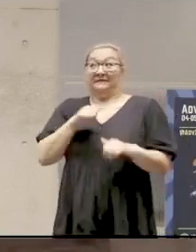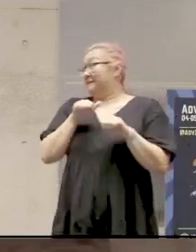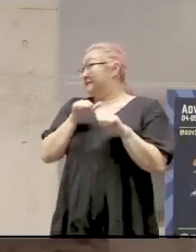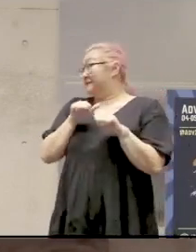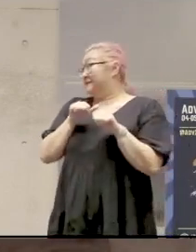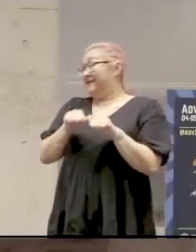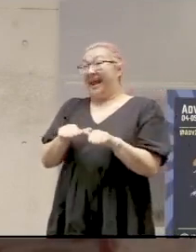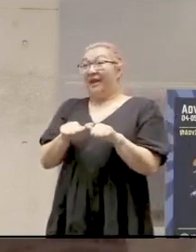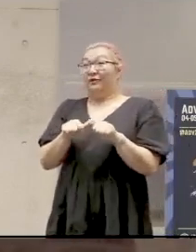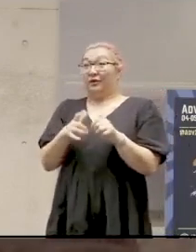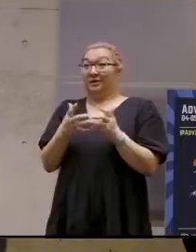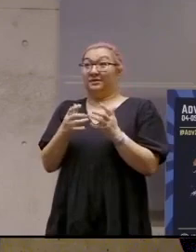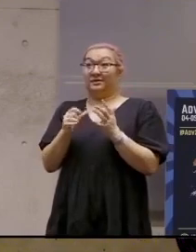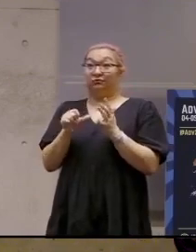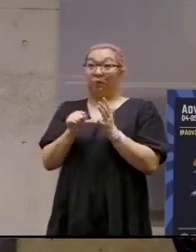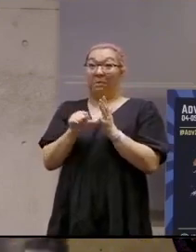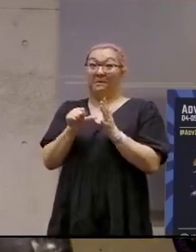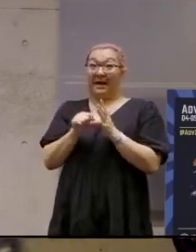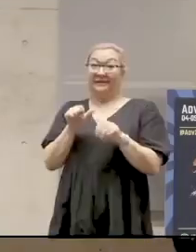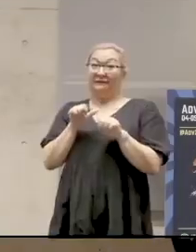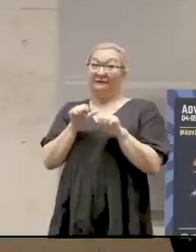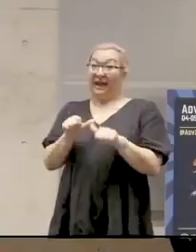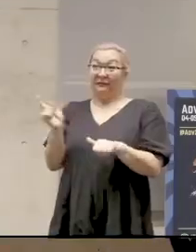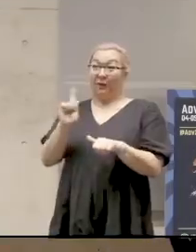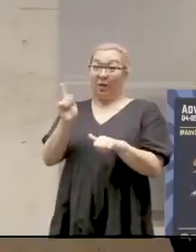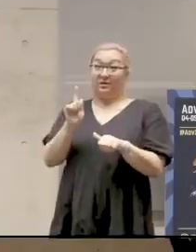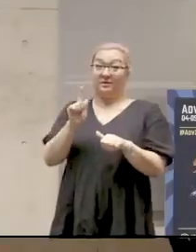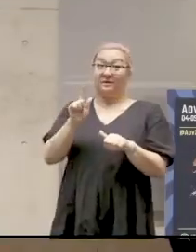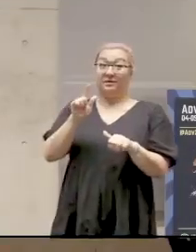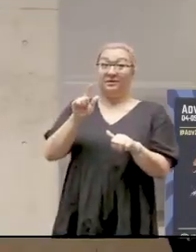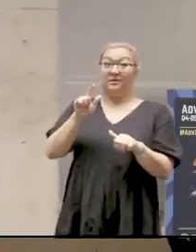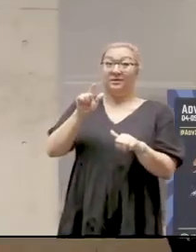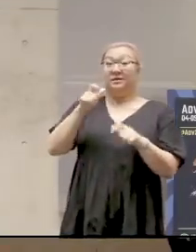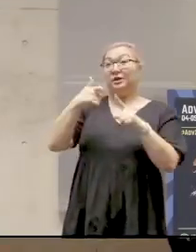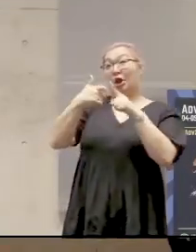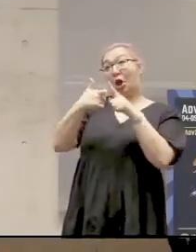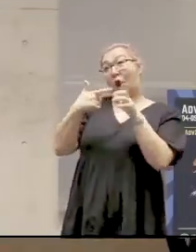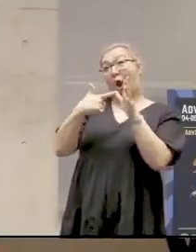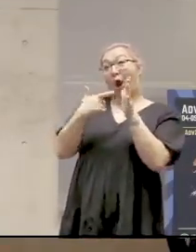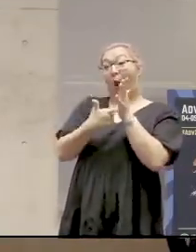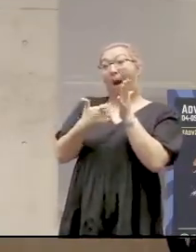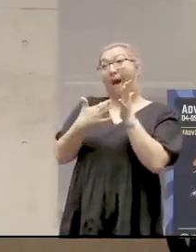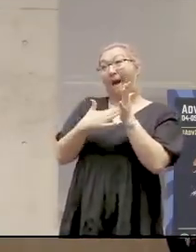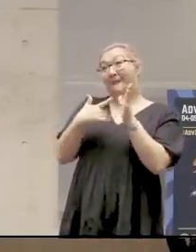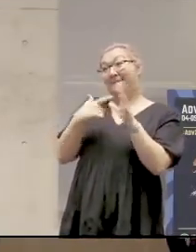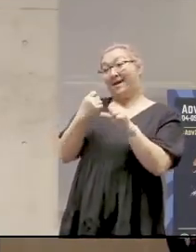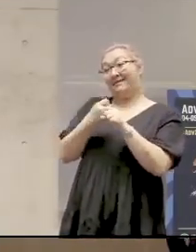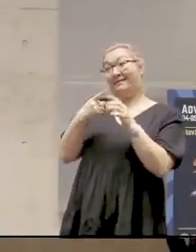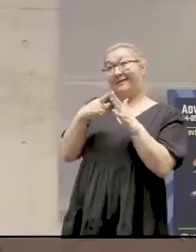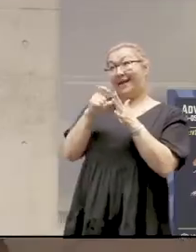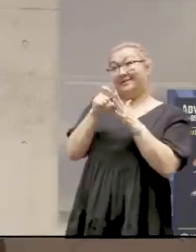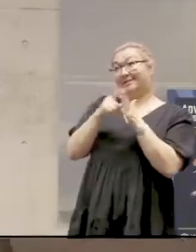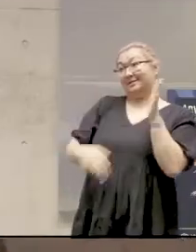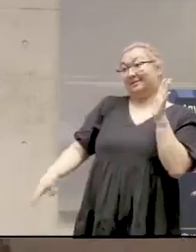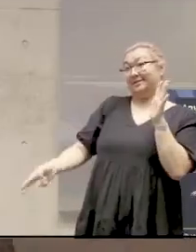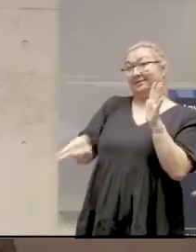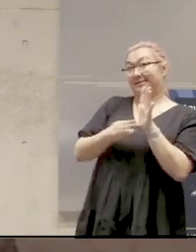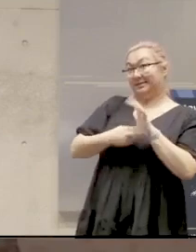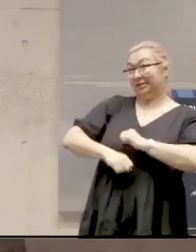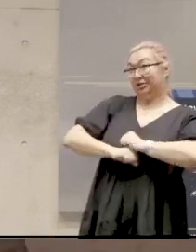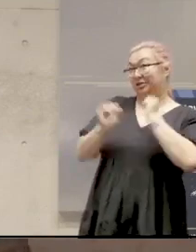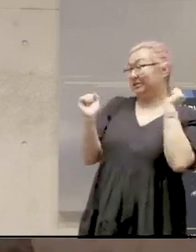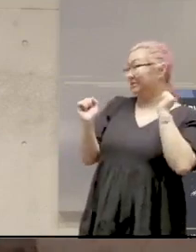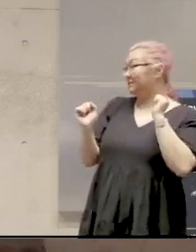Carmageddon. Yes! Do you know it? I do